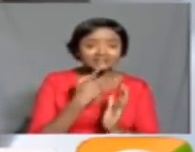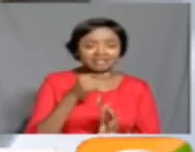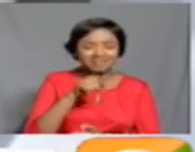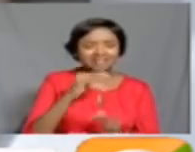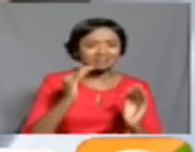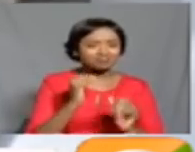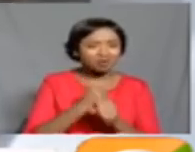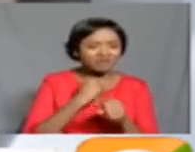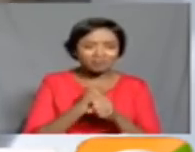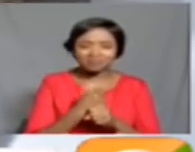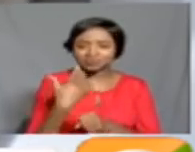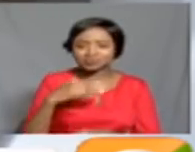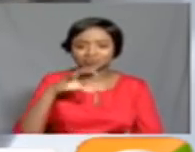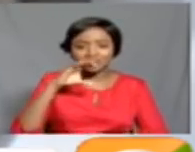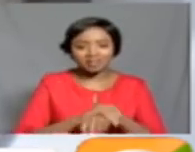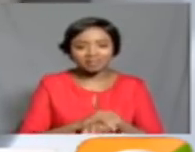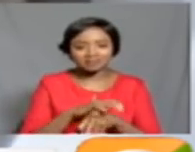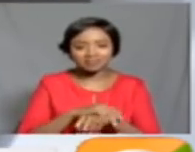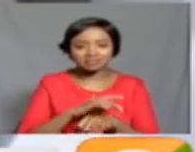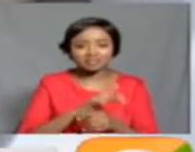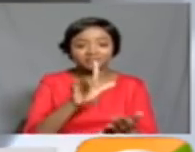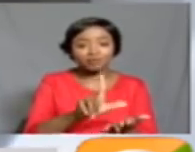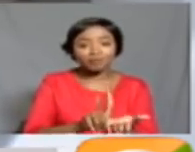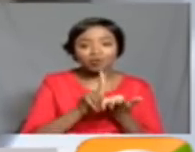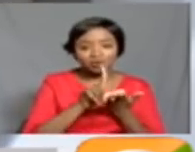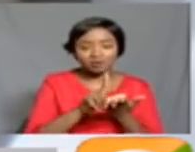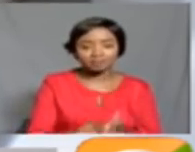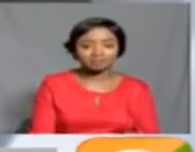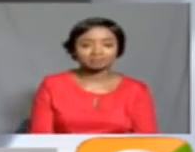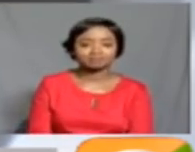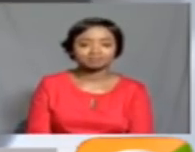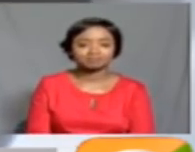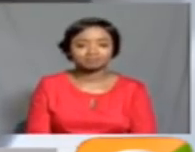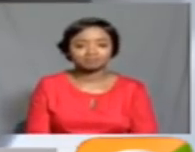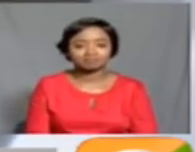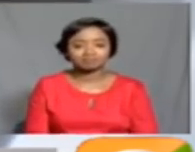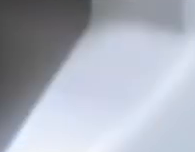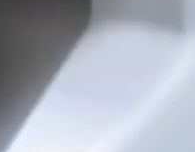to increased earnings from the loan book. Denis Otieno, Citizen TV,